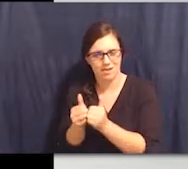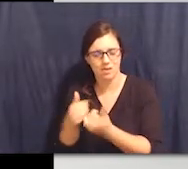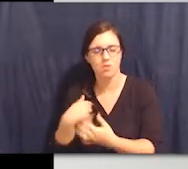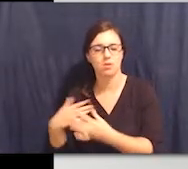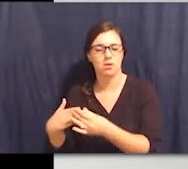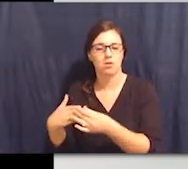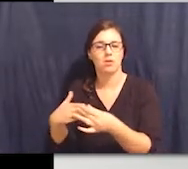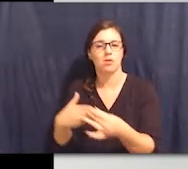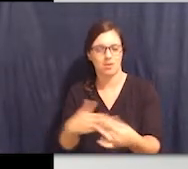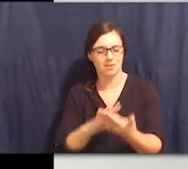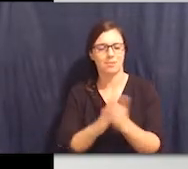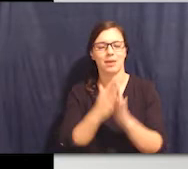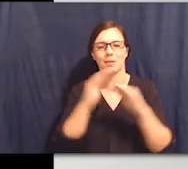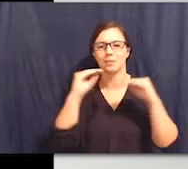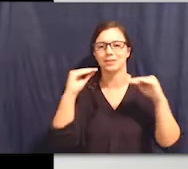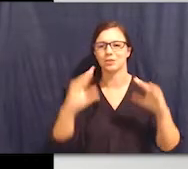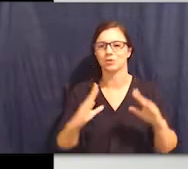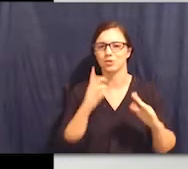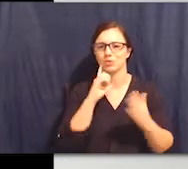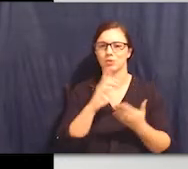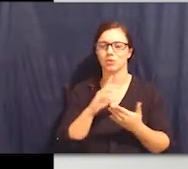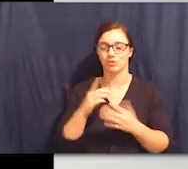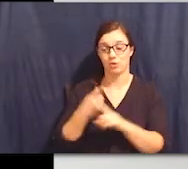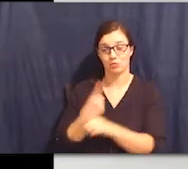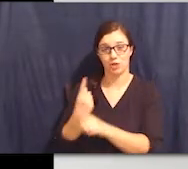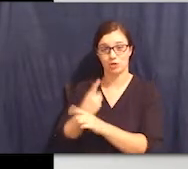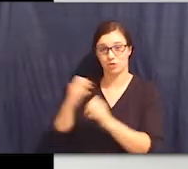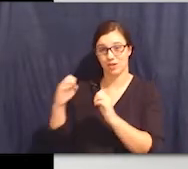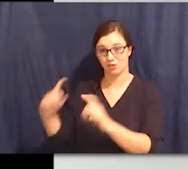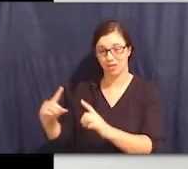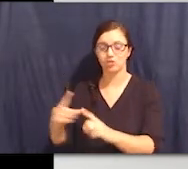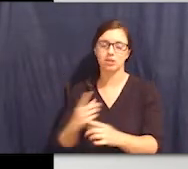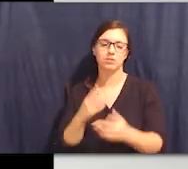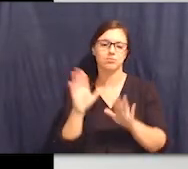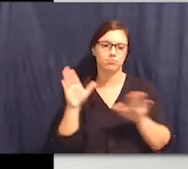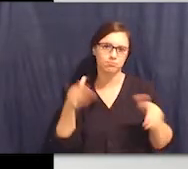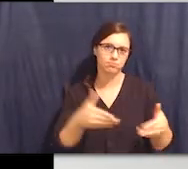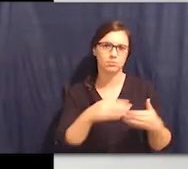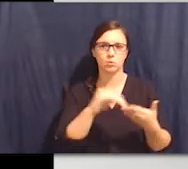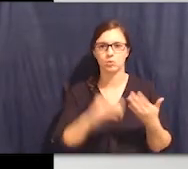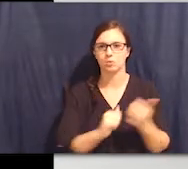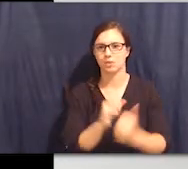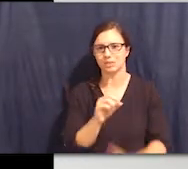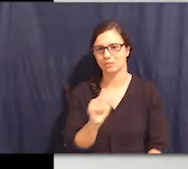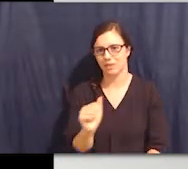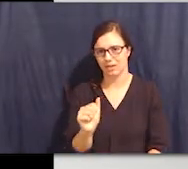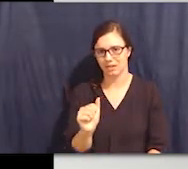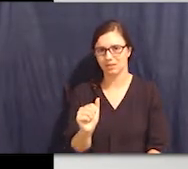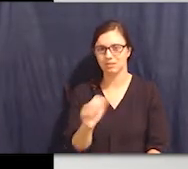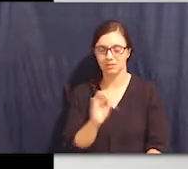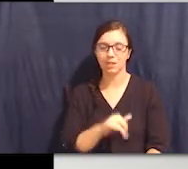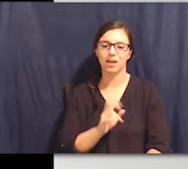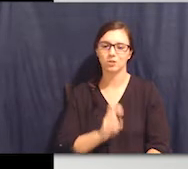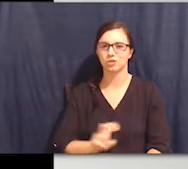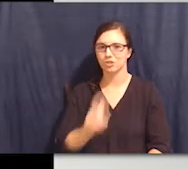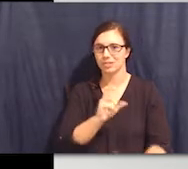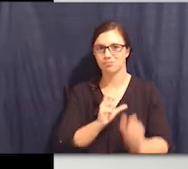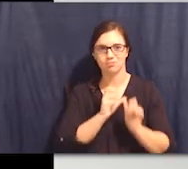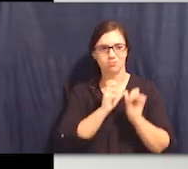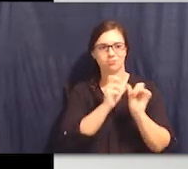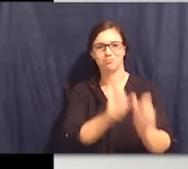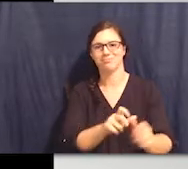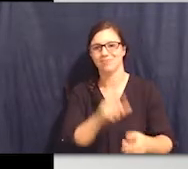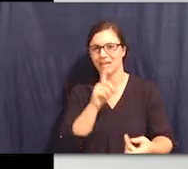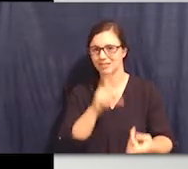to becoming a teacher of students with, I moved from teaching regular ed to teaching students with disabilities. And that journey continued